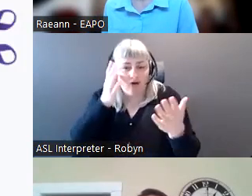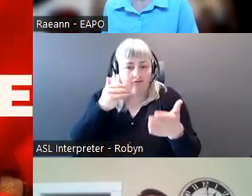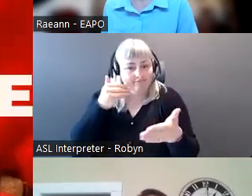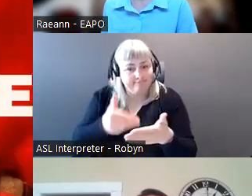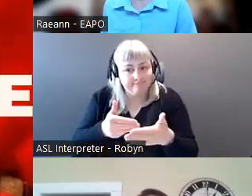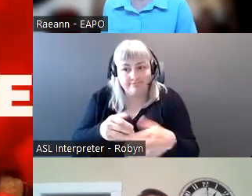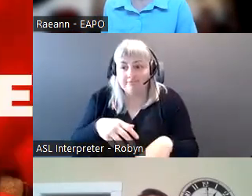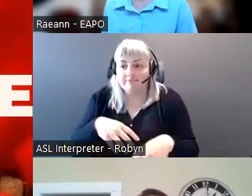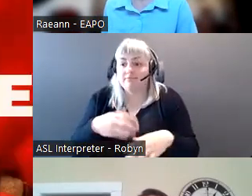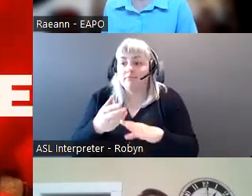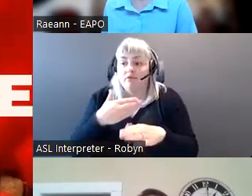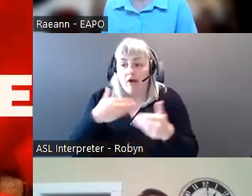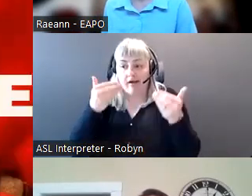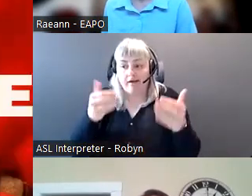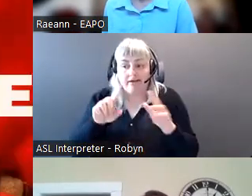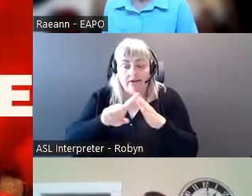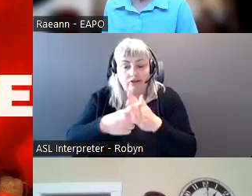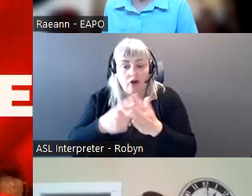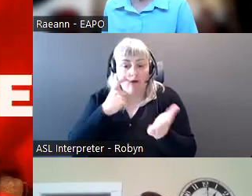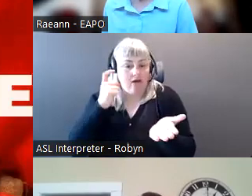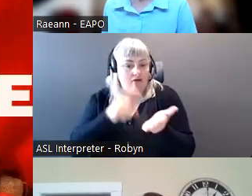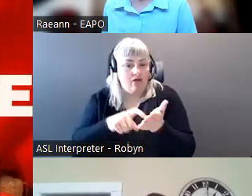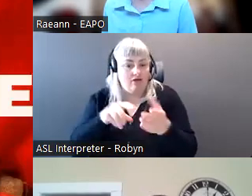do want to begin with our land acknowledgement.